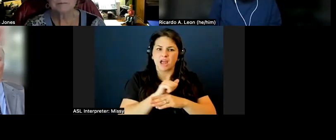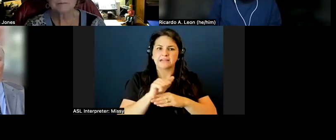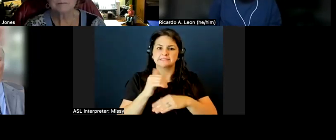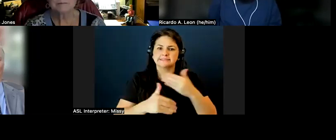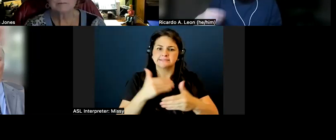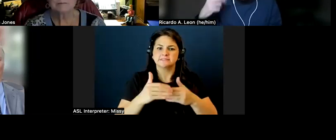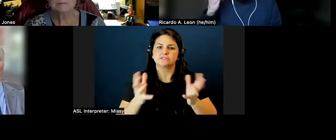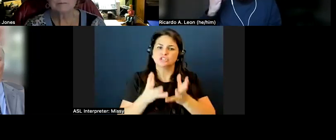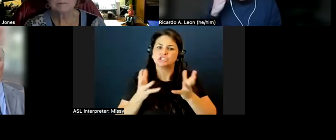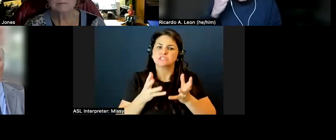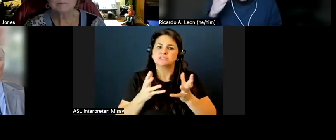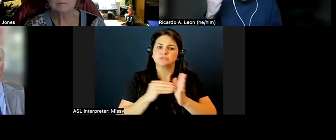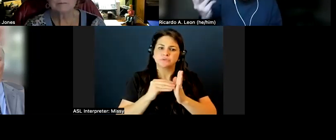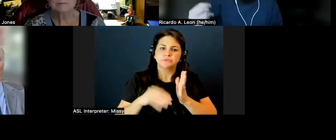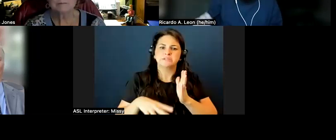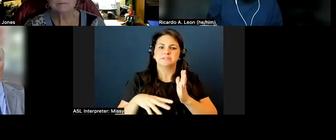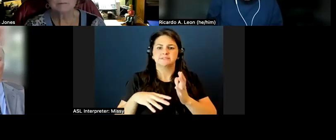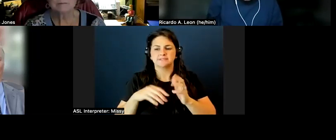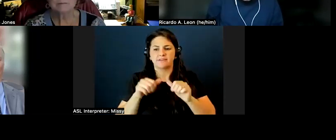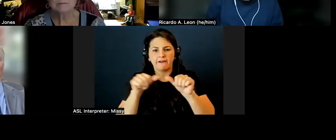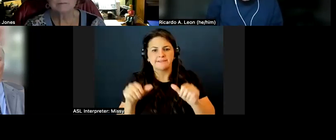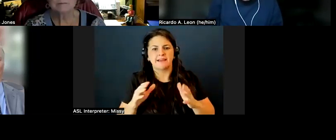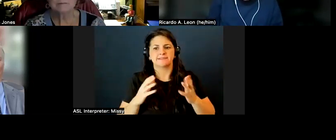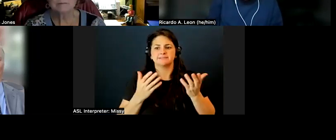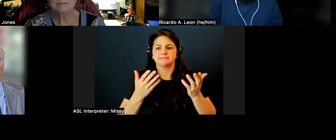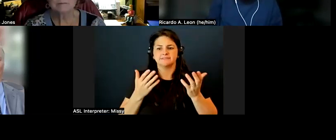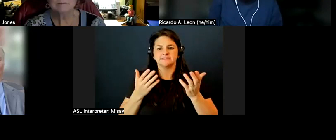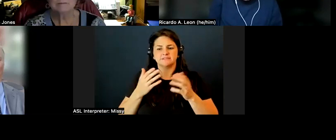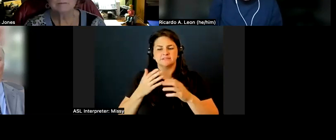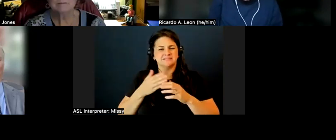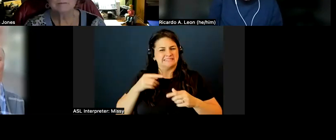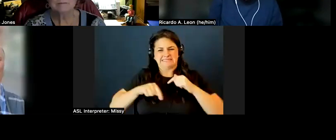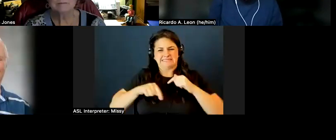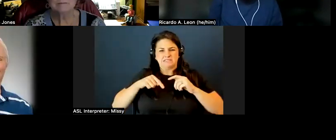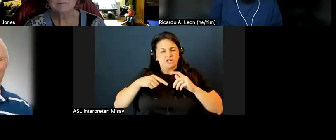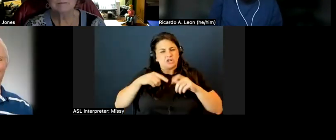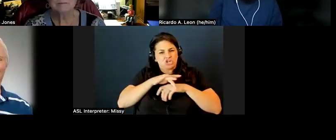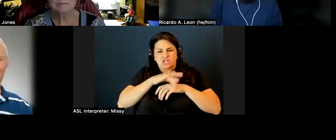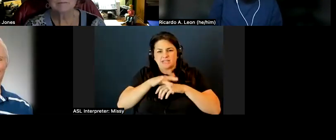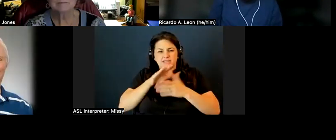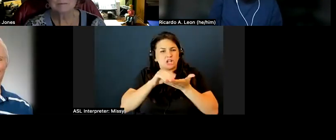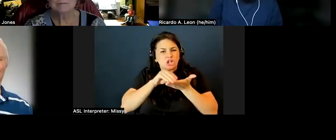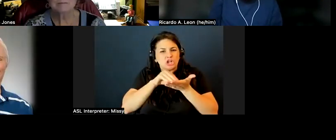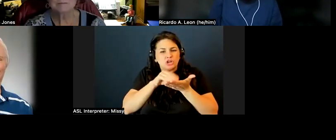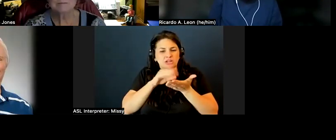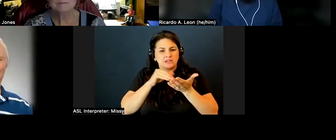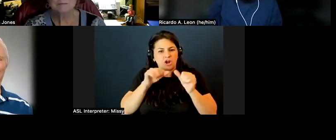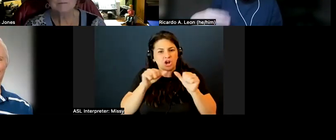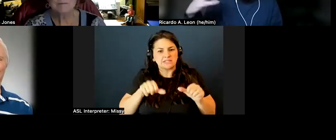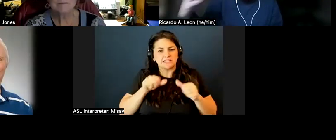encourage architects and students from the early stages of learning about architecture to